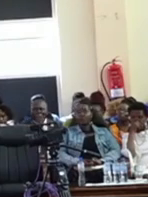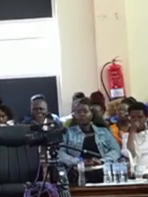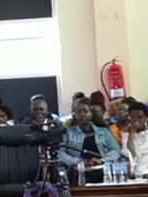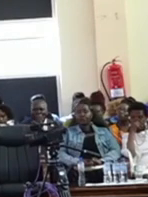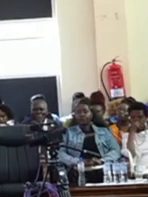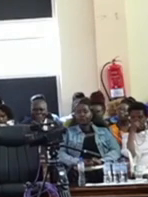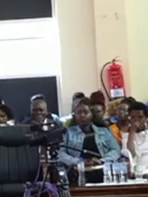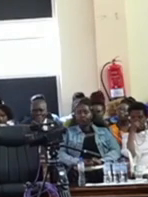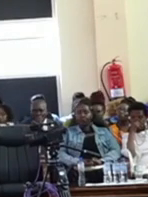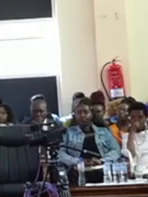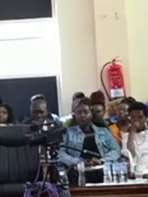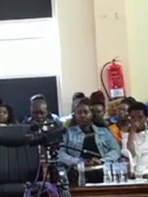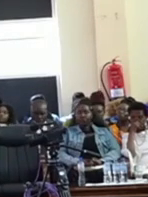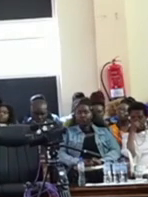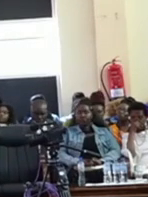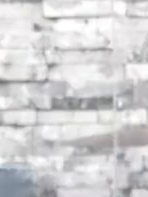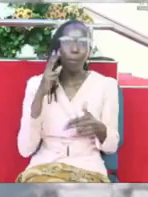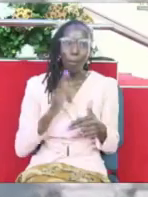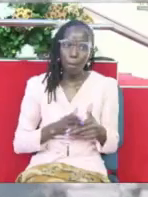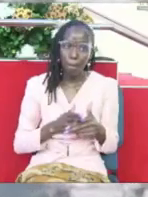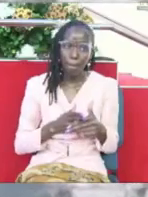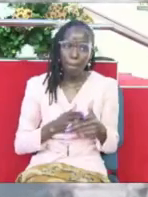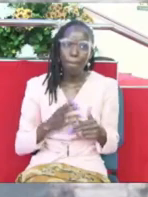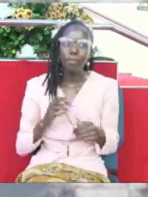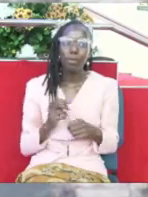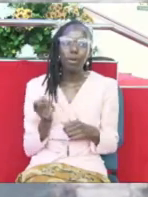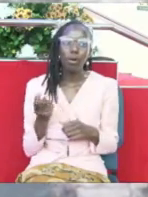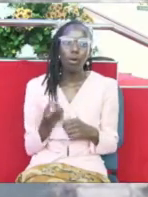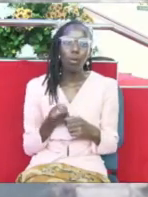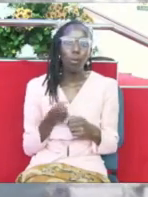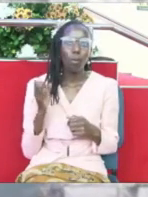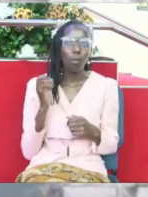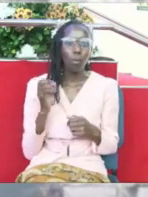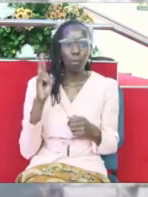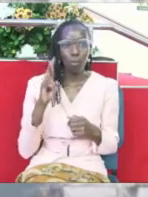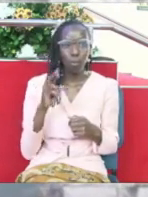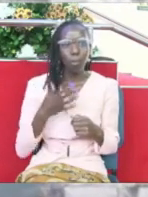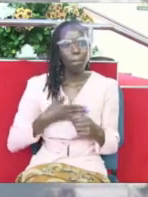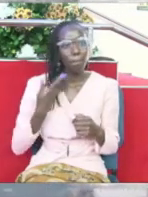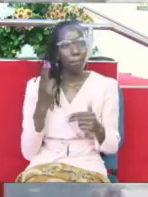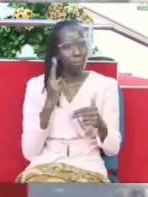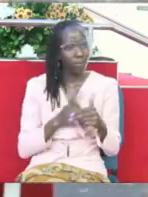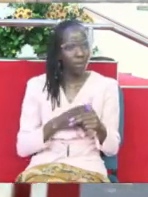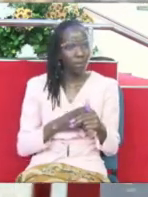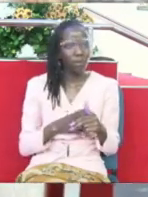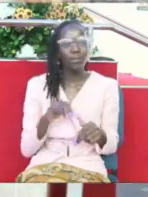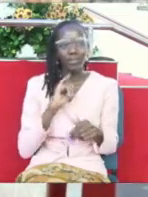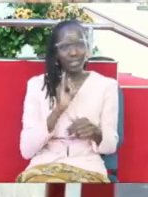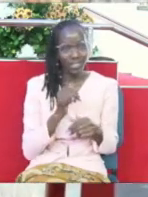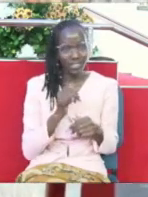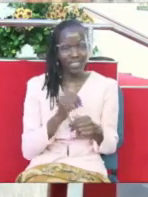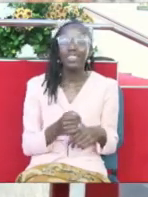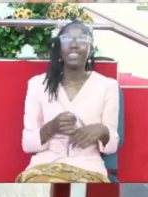na Yakobo. I am has sent. Aliye amekutuma. The one who gave the promise to Abraham has sent you. Yule ambaye alitoa ahadi